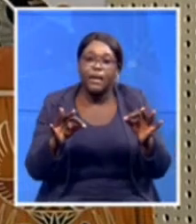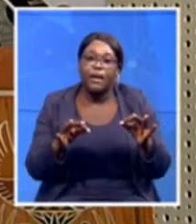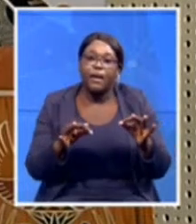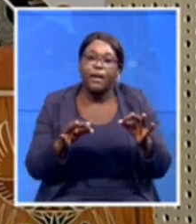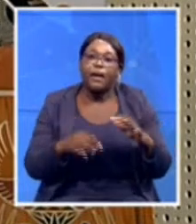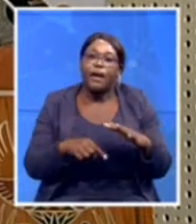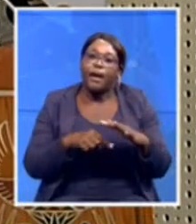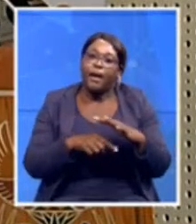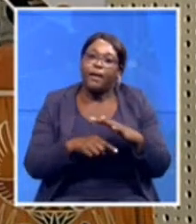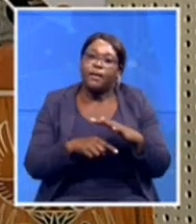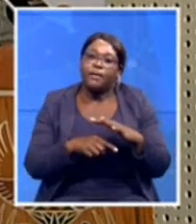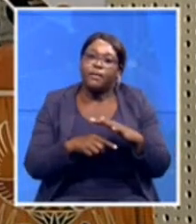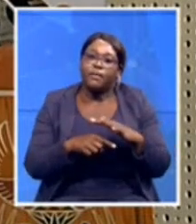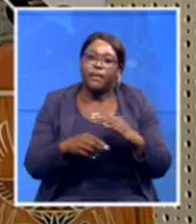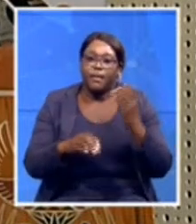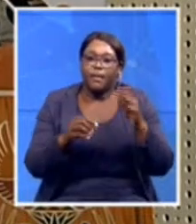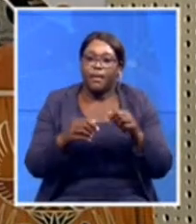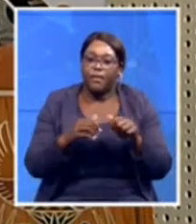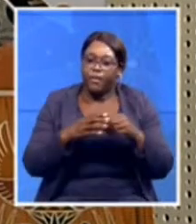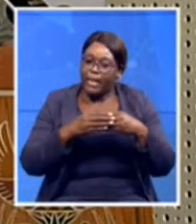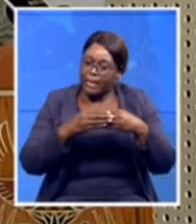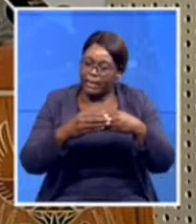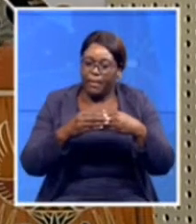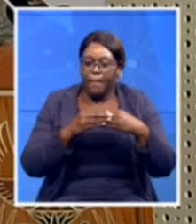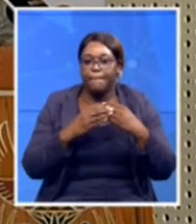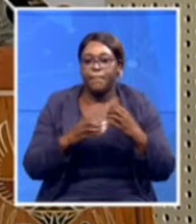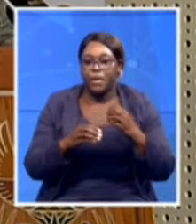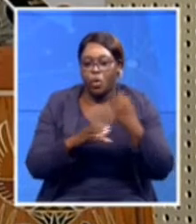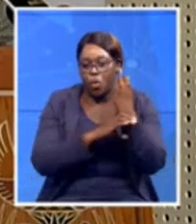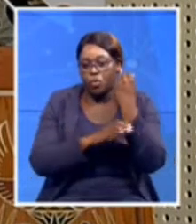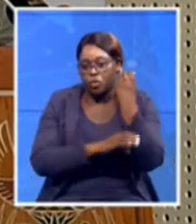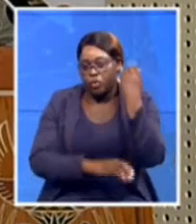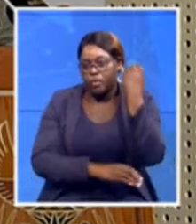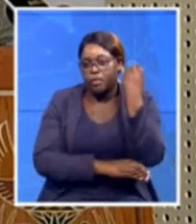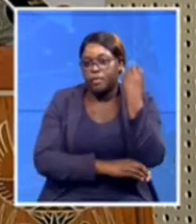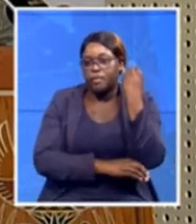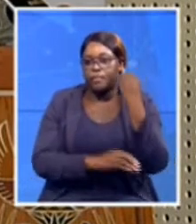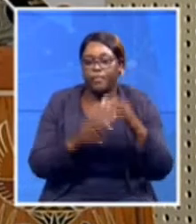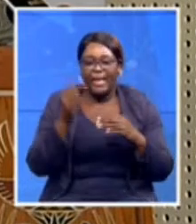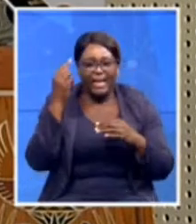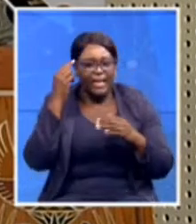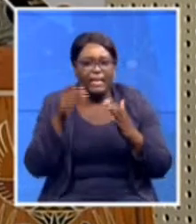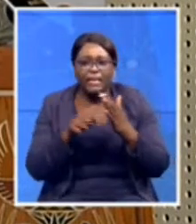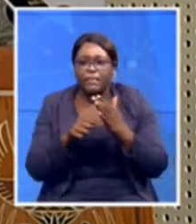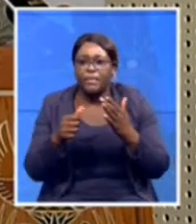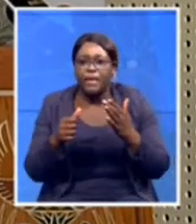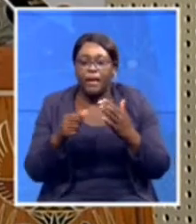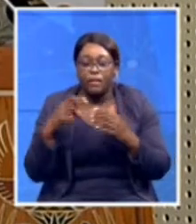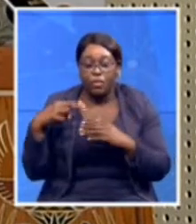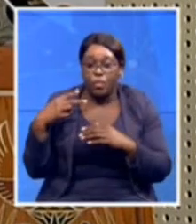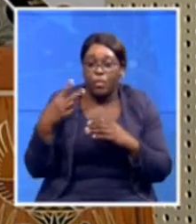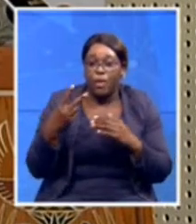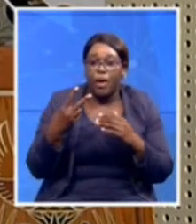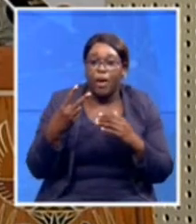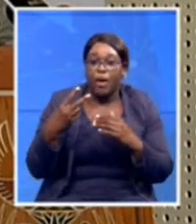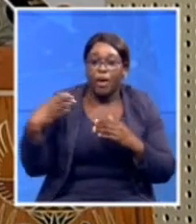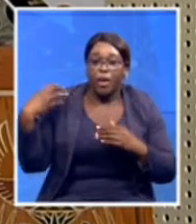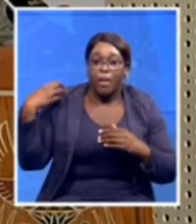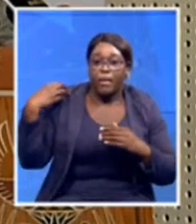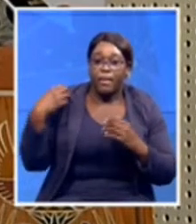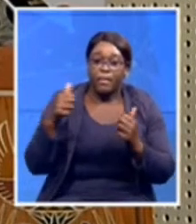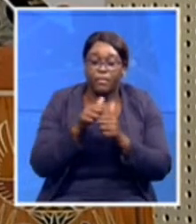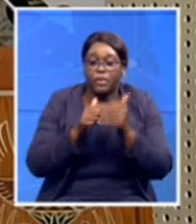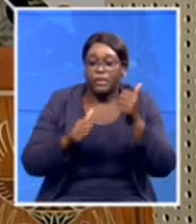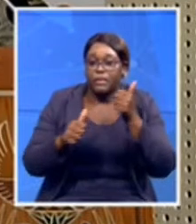And I think the messages, both from the Deputy Minister and the Chairperson, is more to underline that point, to say we want